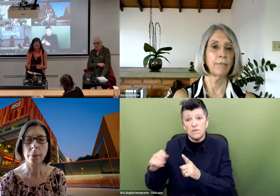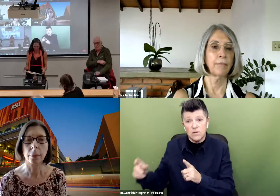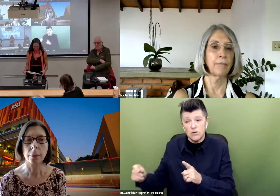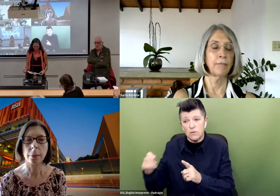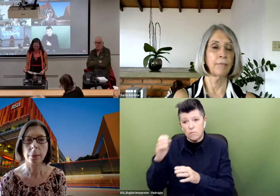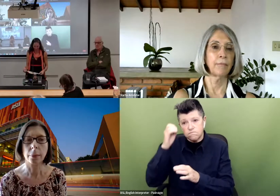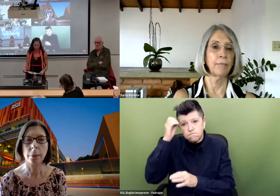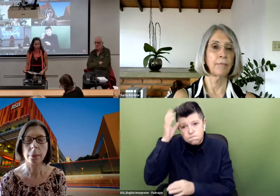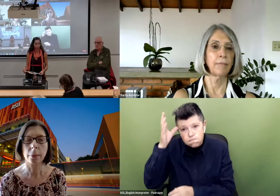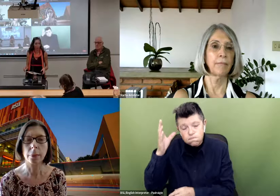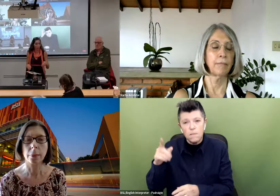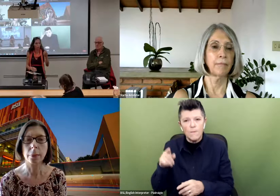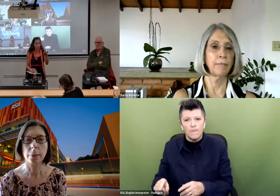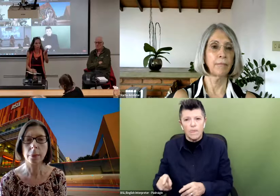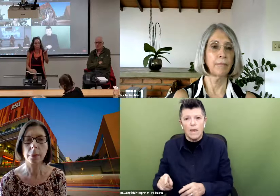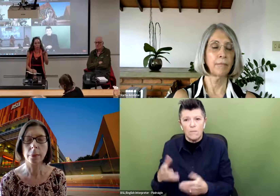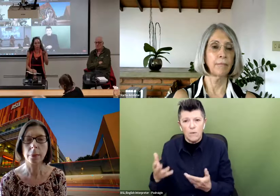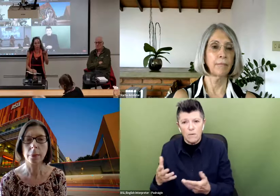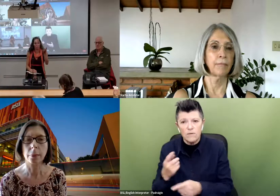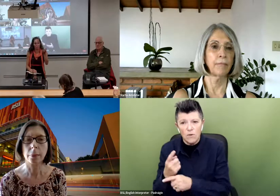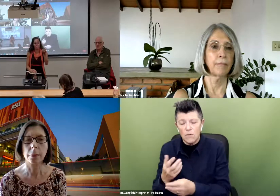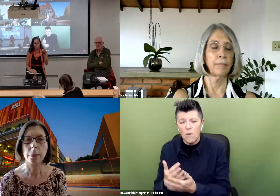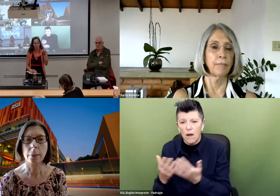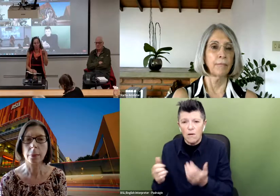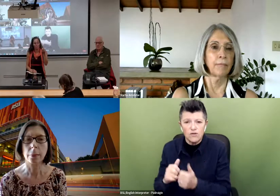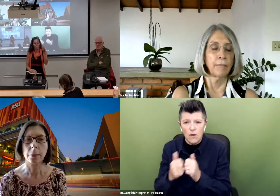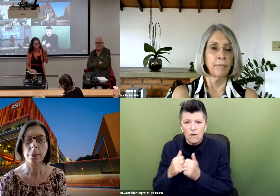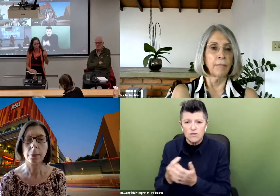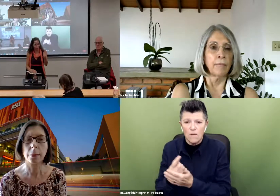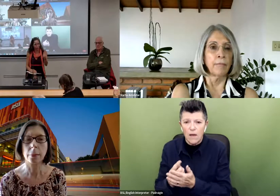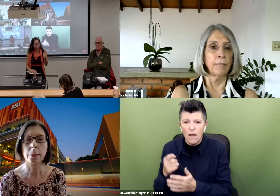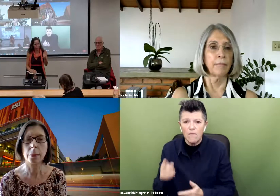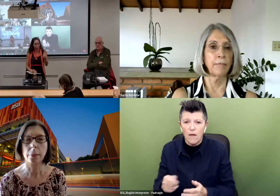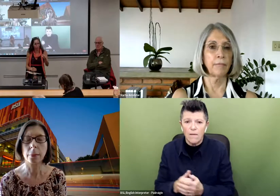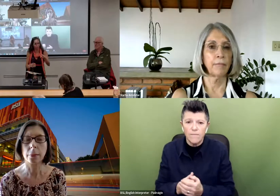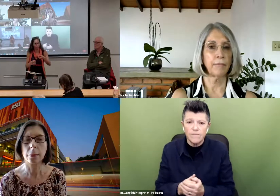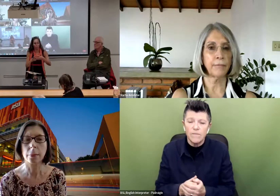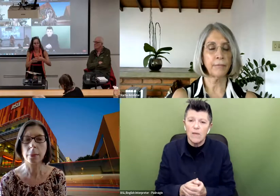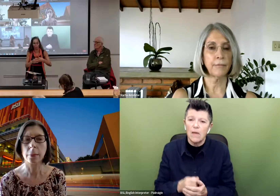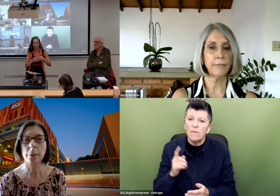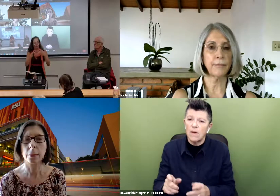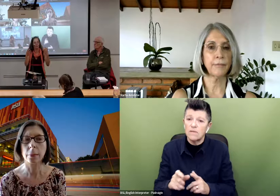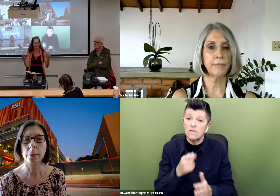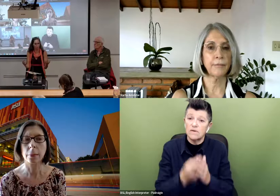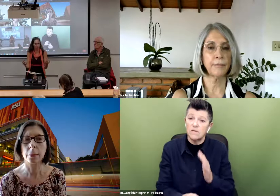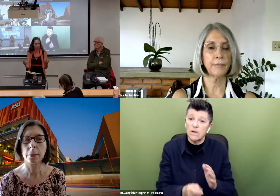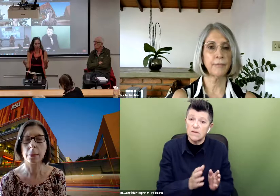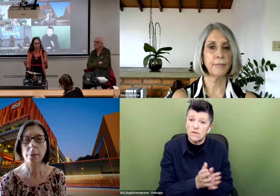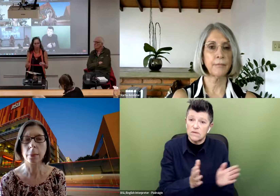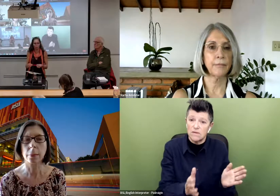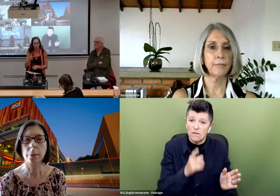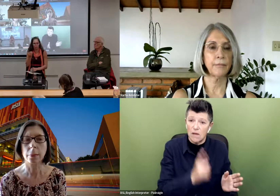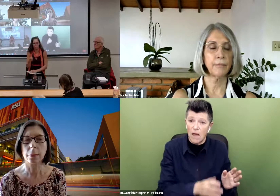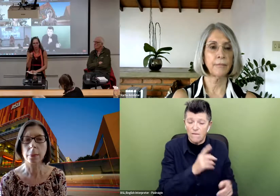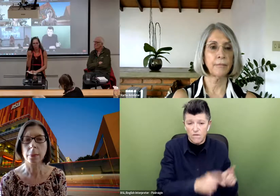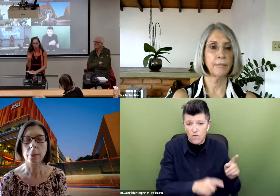we've written quite a bit with colleagues around that. But it's also true in the space of disability, where there's first of all a variety of disabilities,